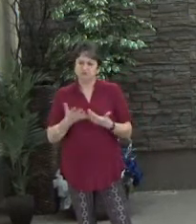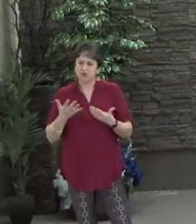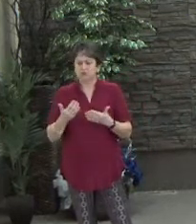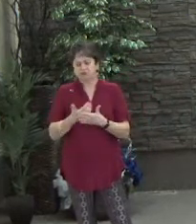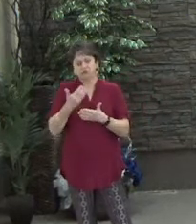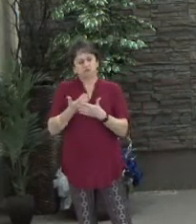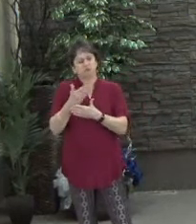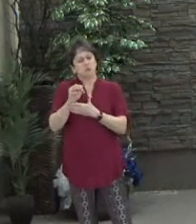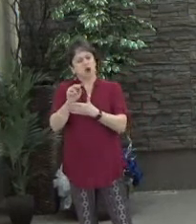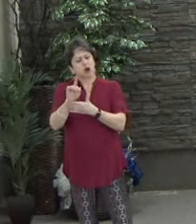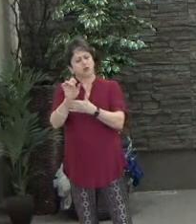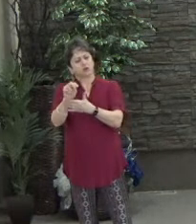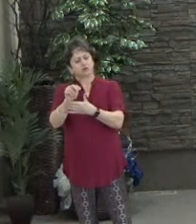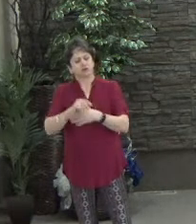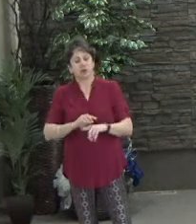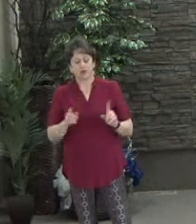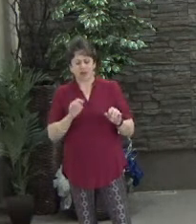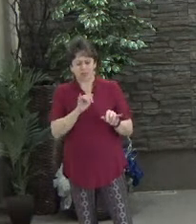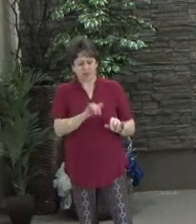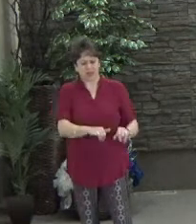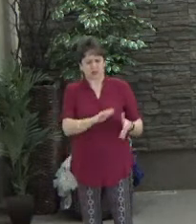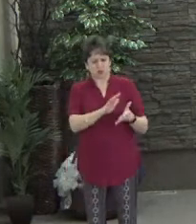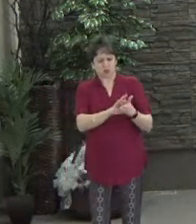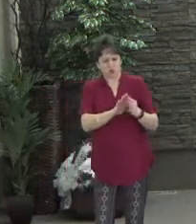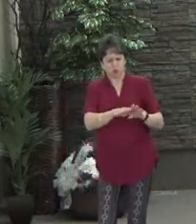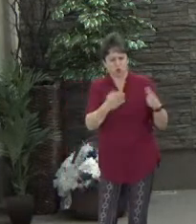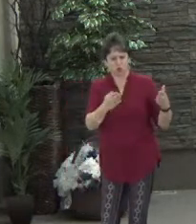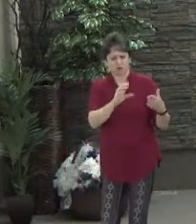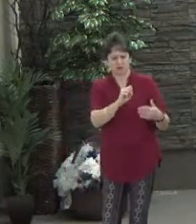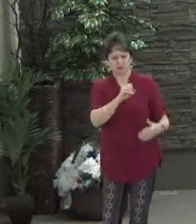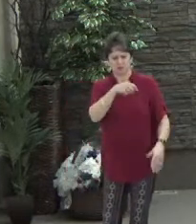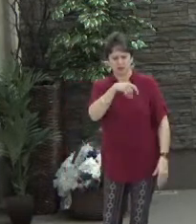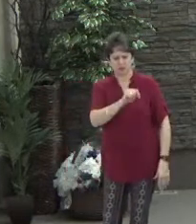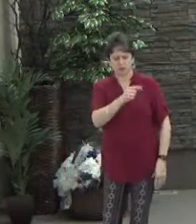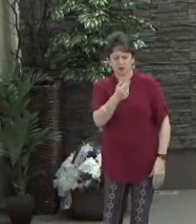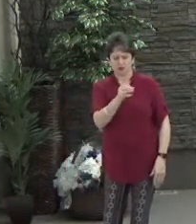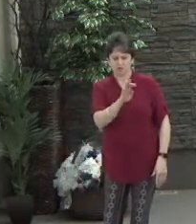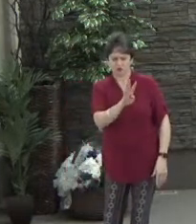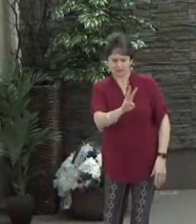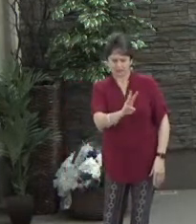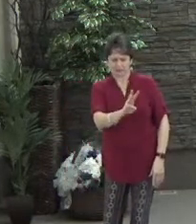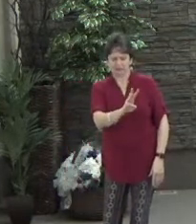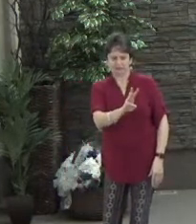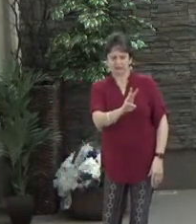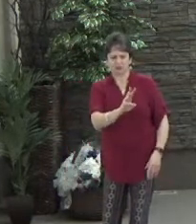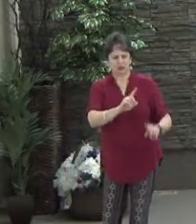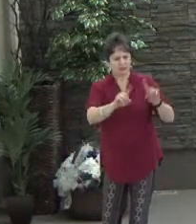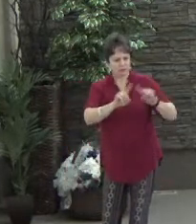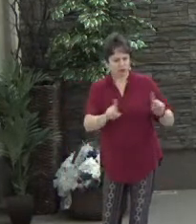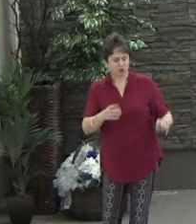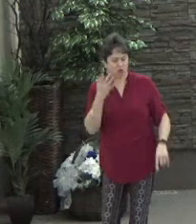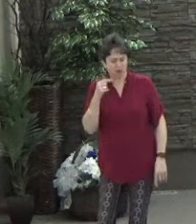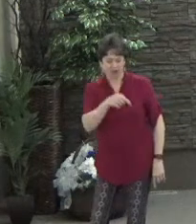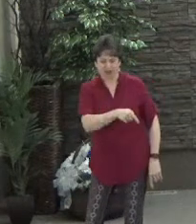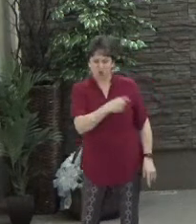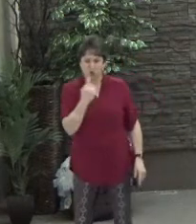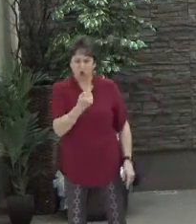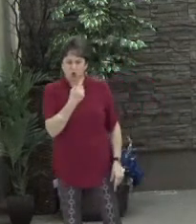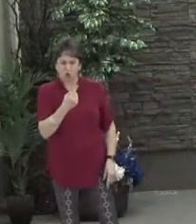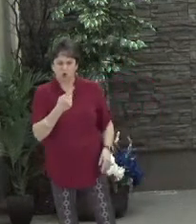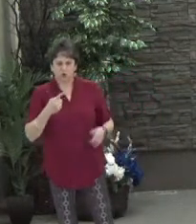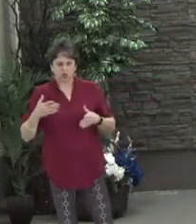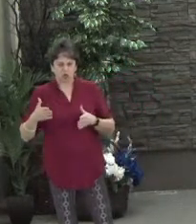modern. But this school that opened in September of 1946 was different because only a